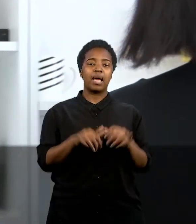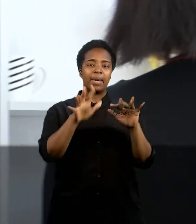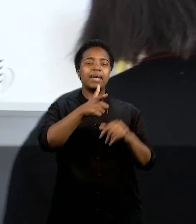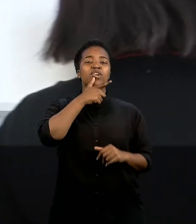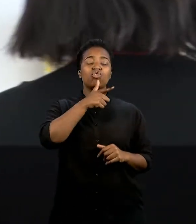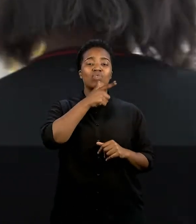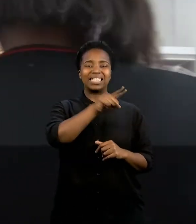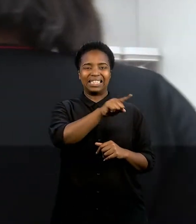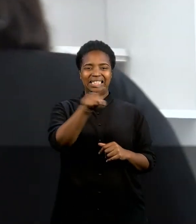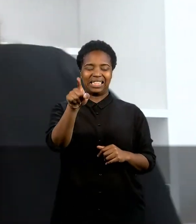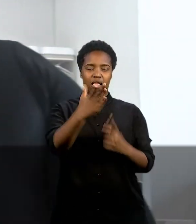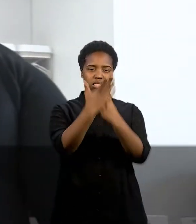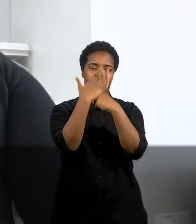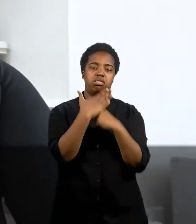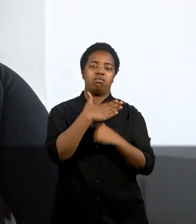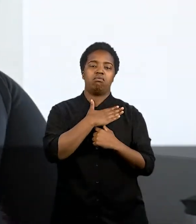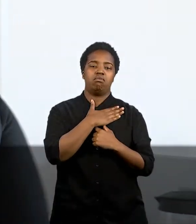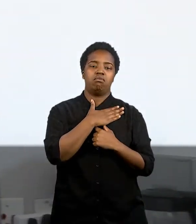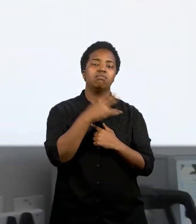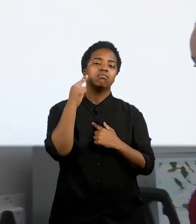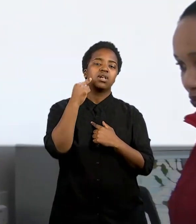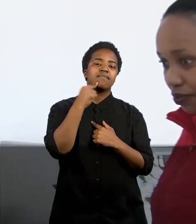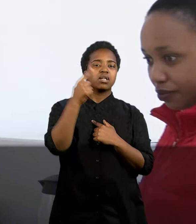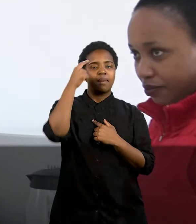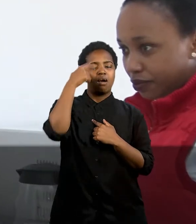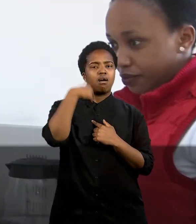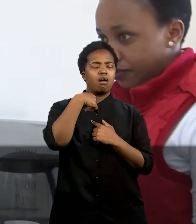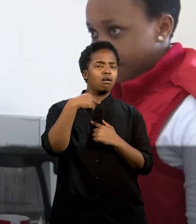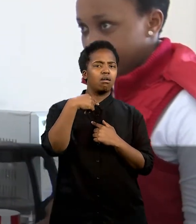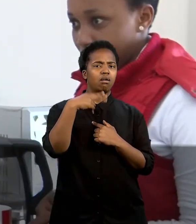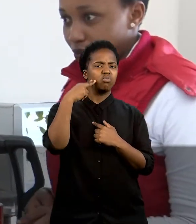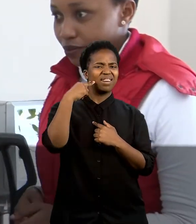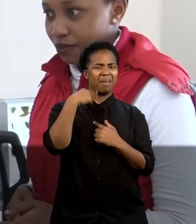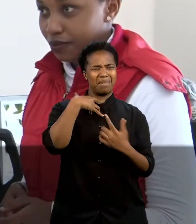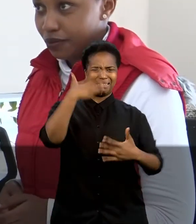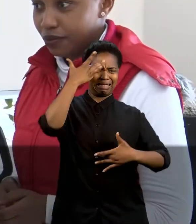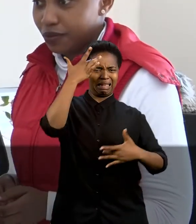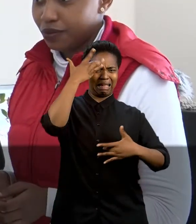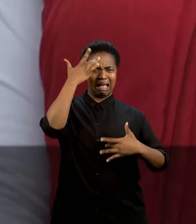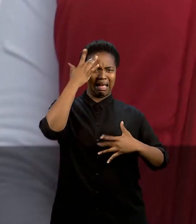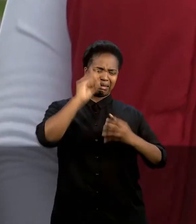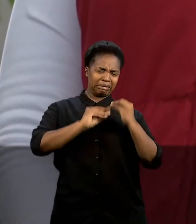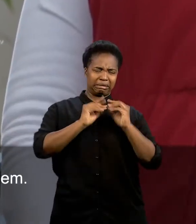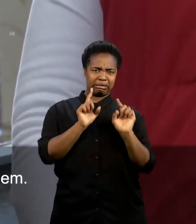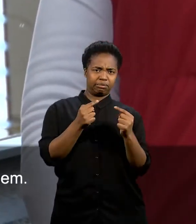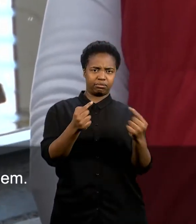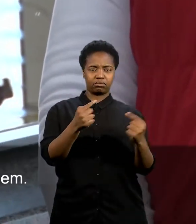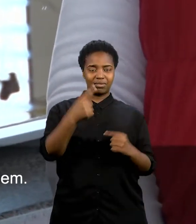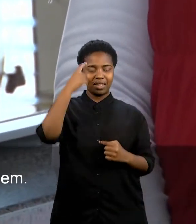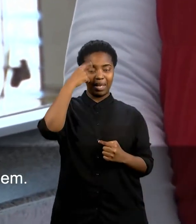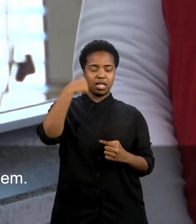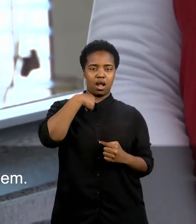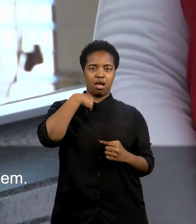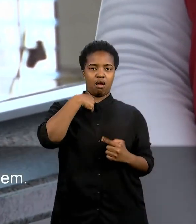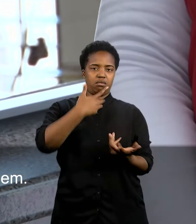abantu aba-hearing bayasi-discriminate. Bacabanga ukuthi ukuba deaf ukugula nje okungalapheki. Bacabanga